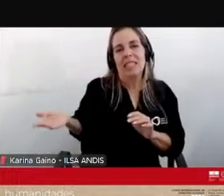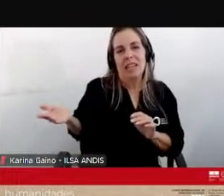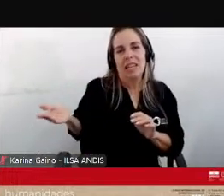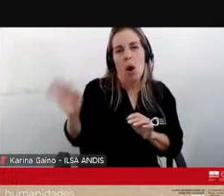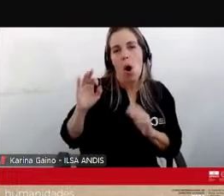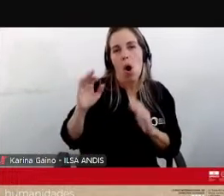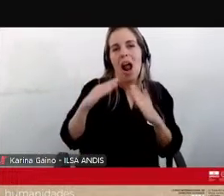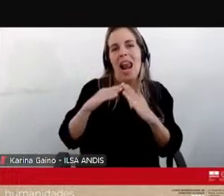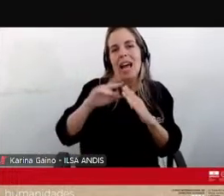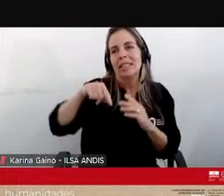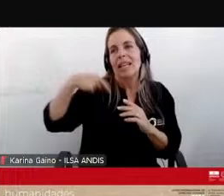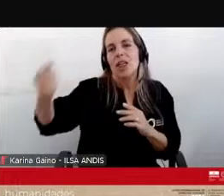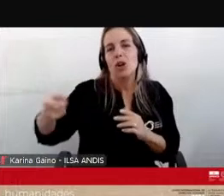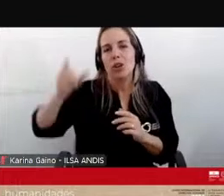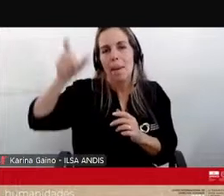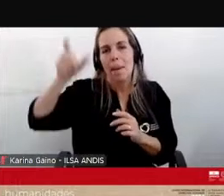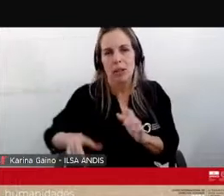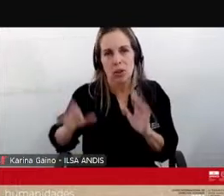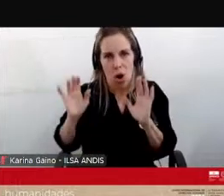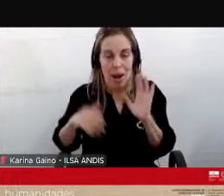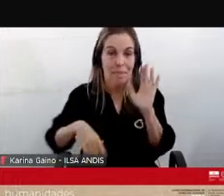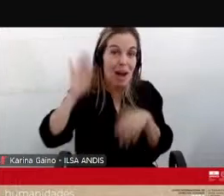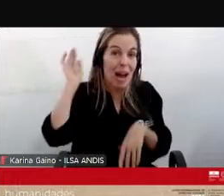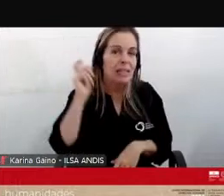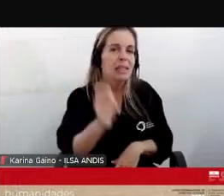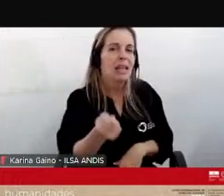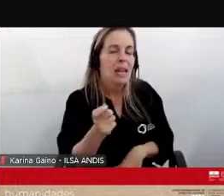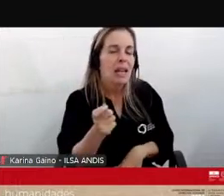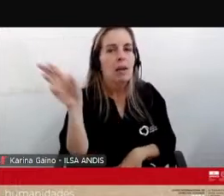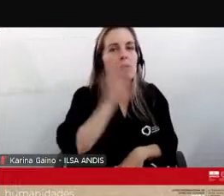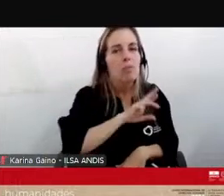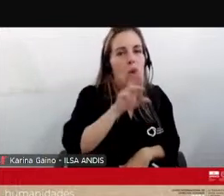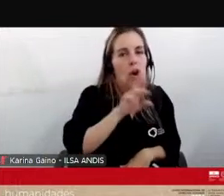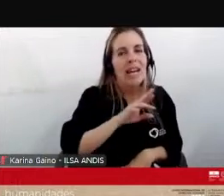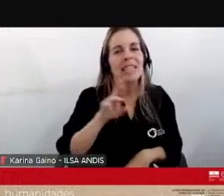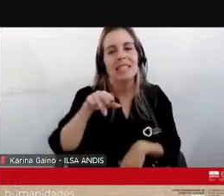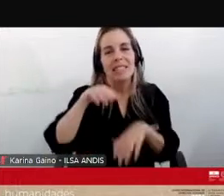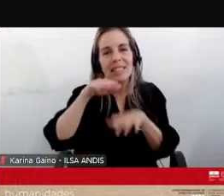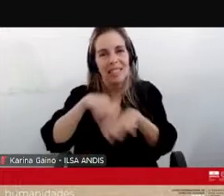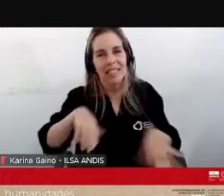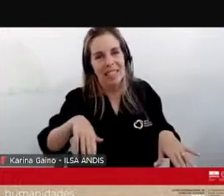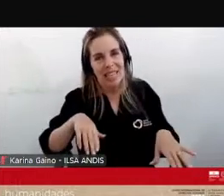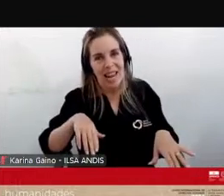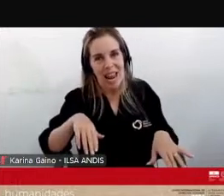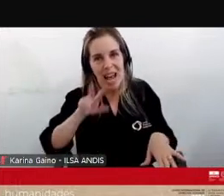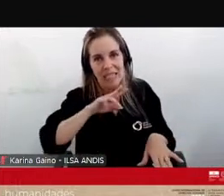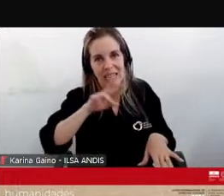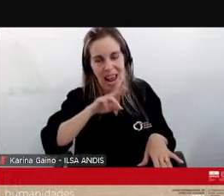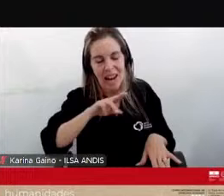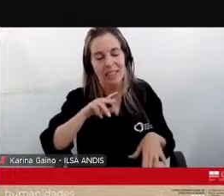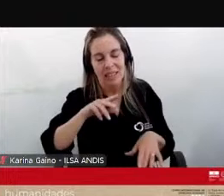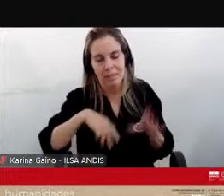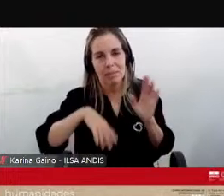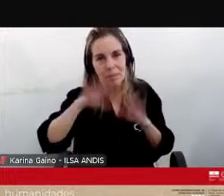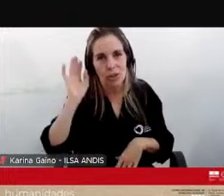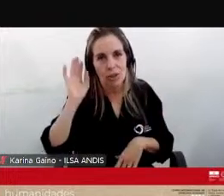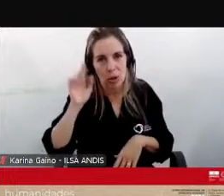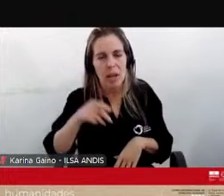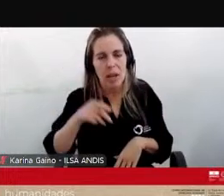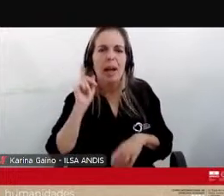girls. We also see work for a longer period of time than agreed. And so in many cases,